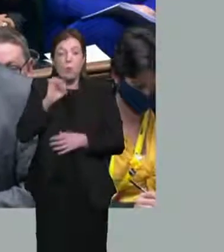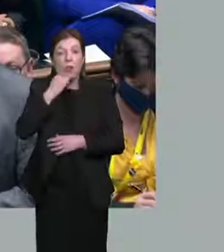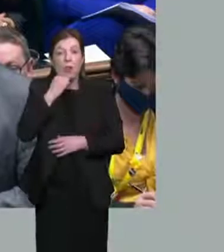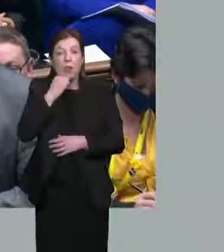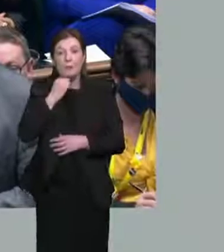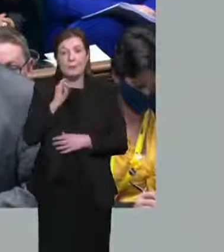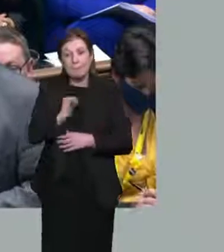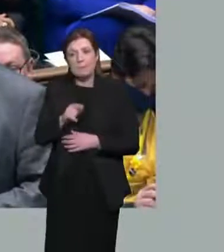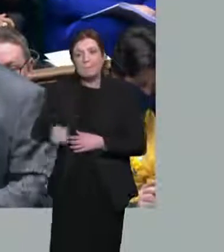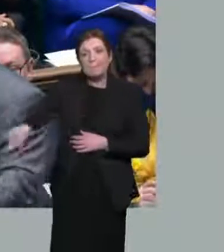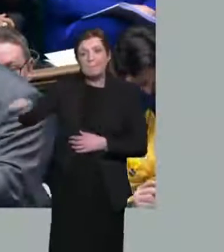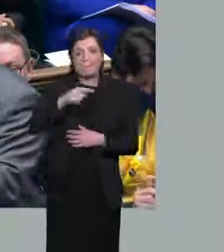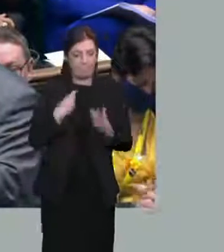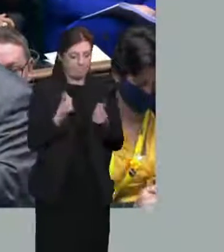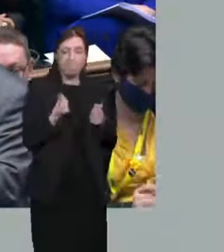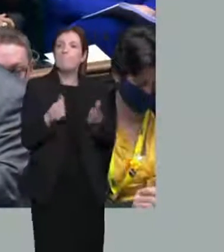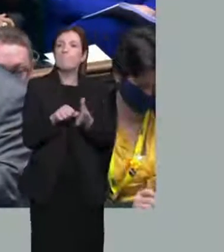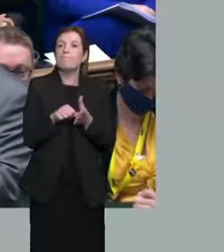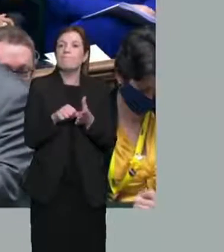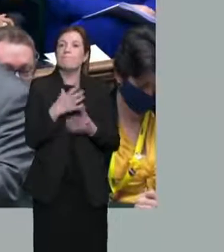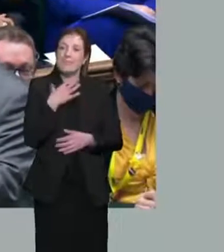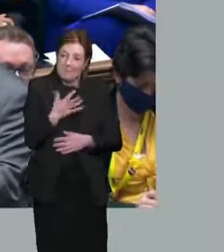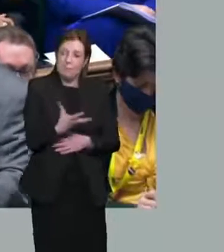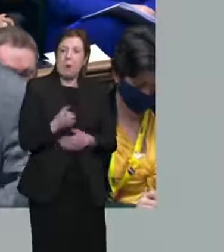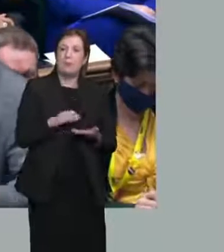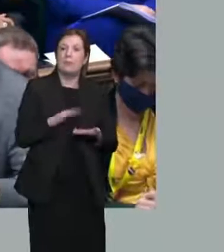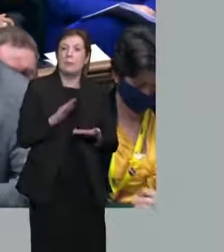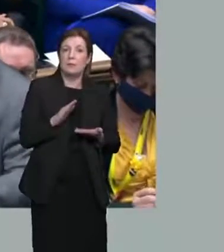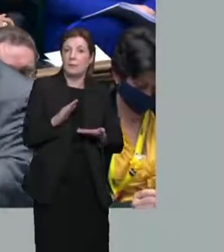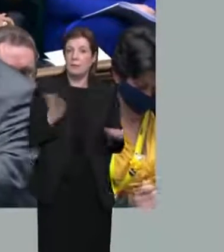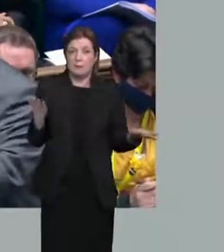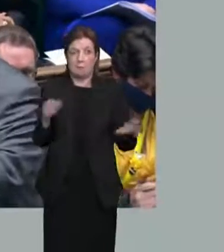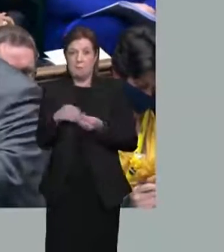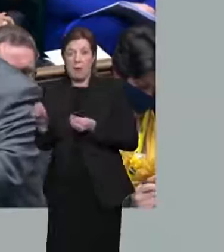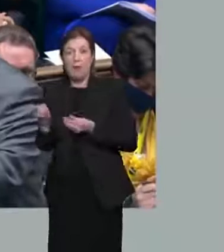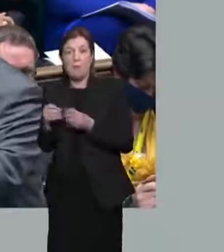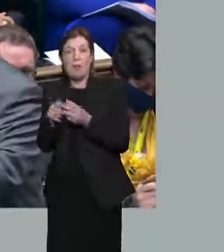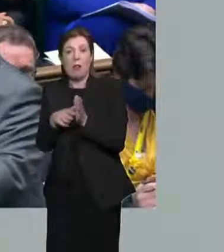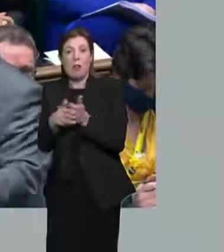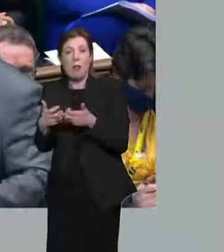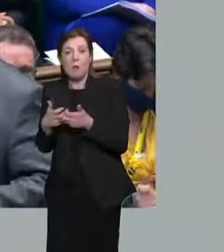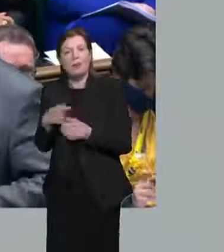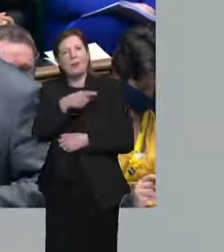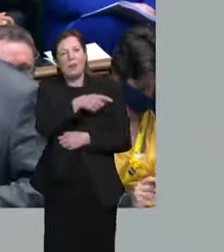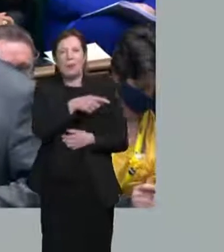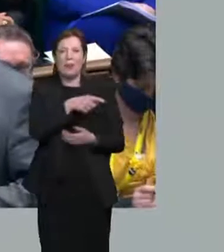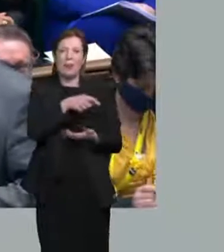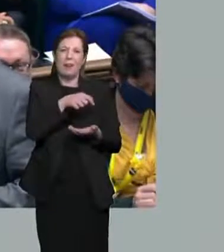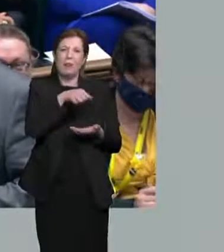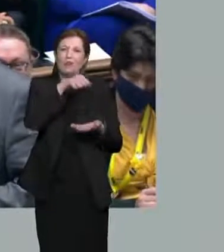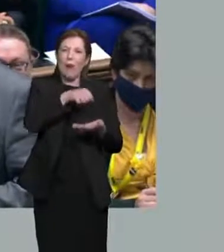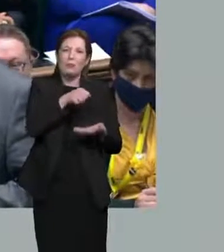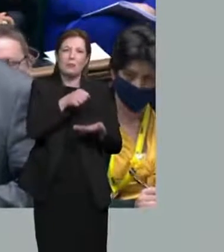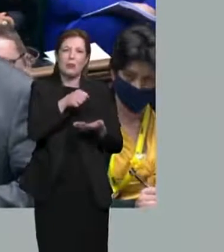that increase in benefits that they need in order to pay for fuel. And the Chancellor needs to ditch the official photographer and listen